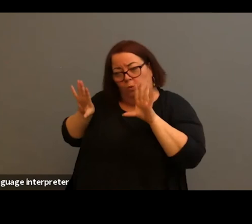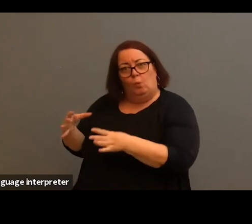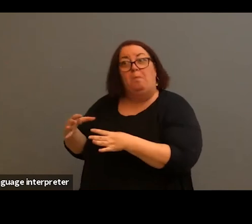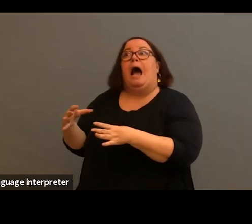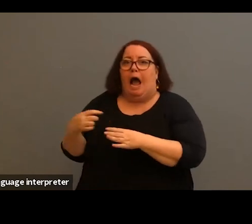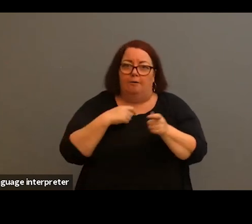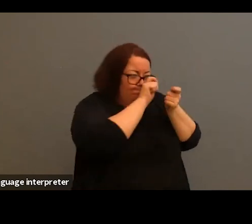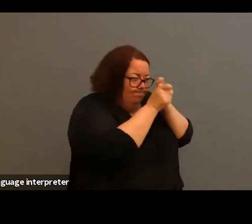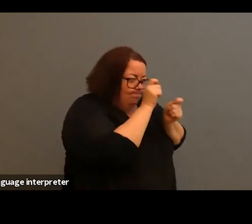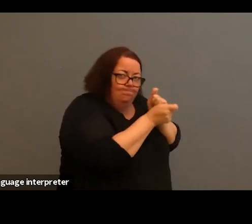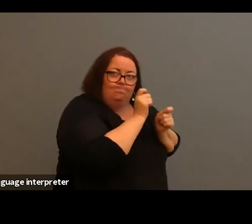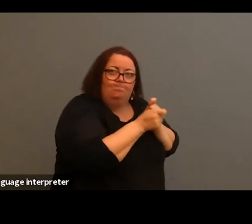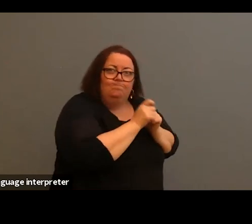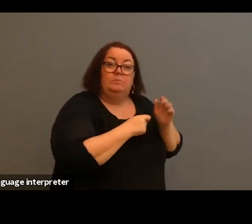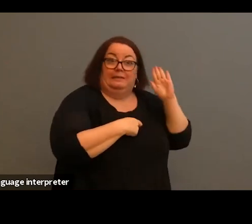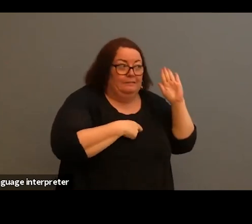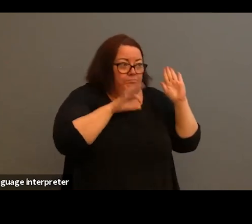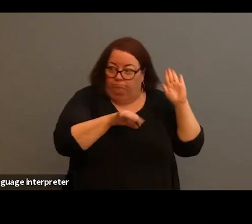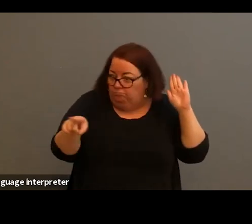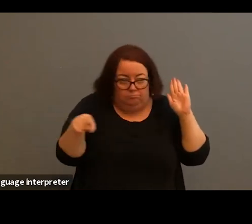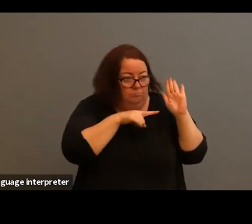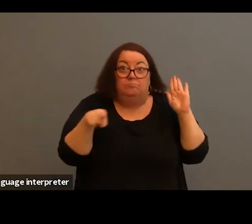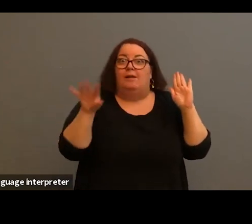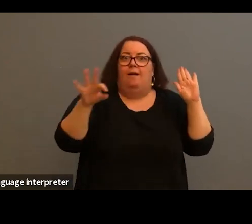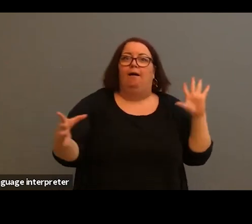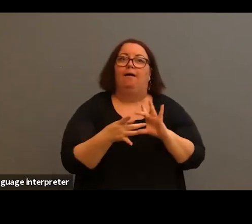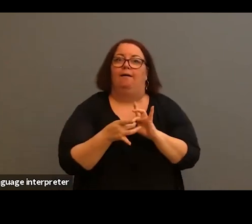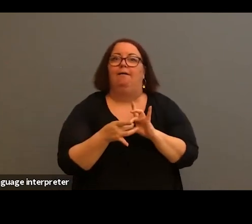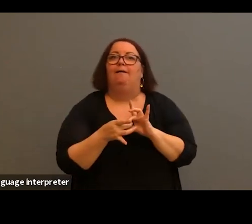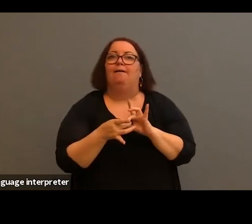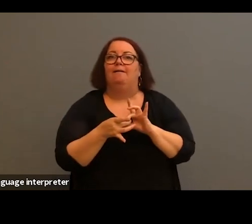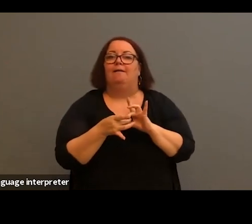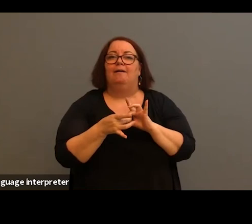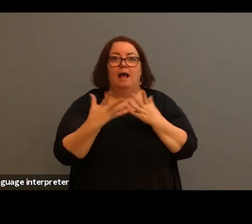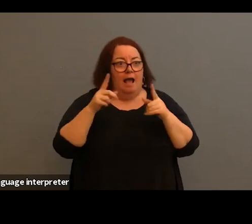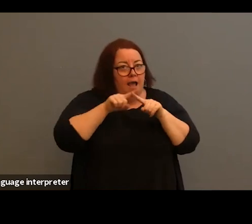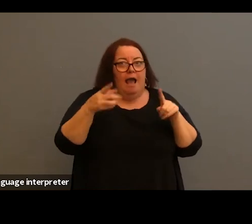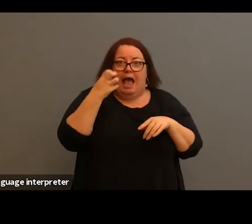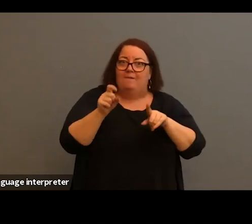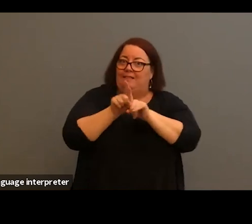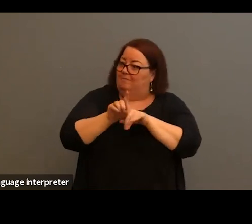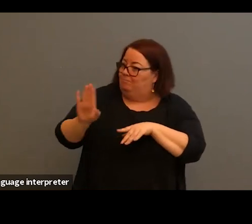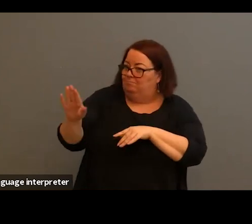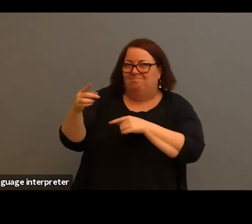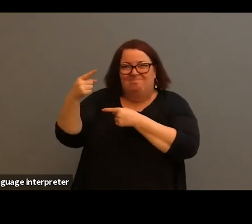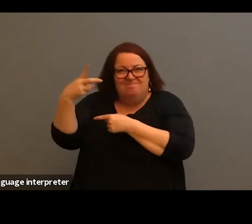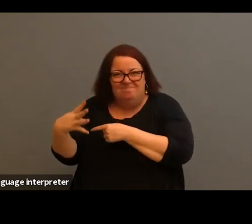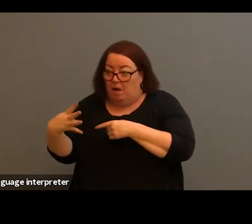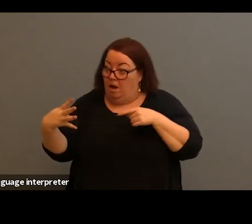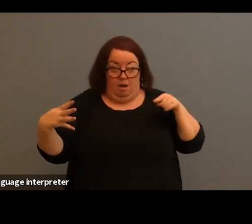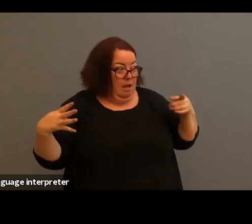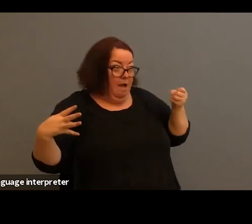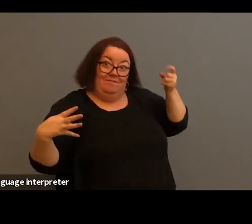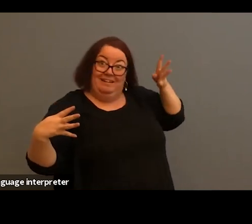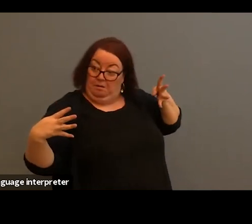that contains requirements, but this standards provides more requirements. And in the legislation itself, we